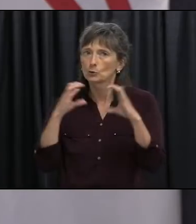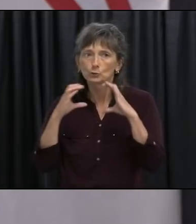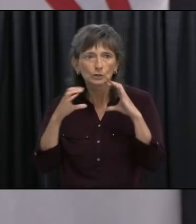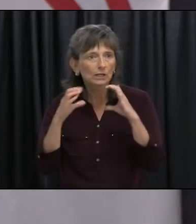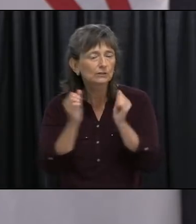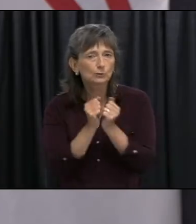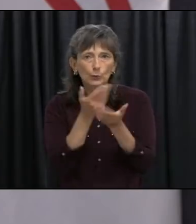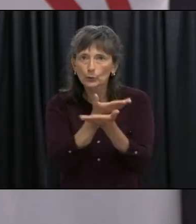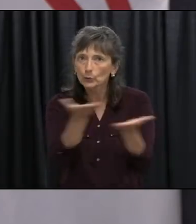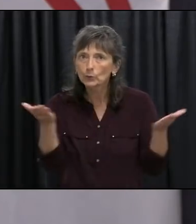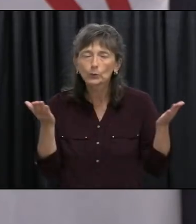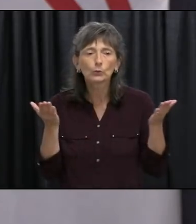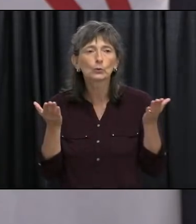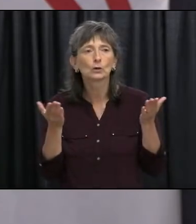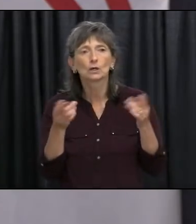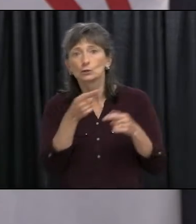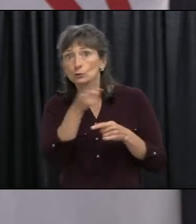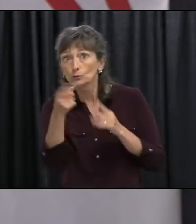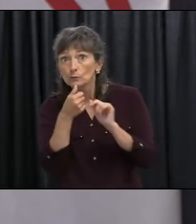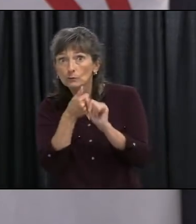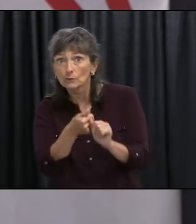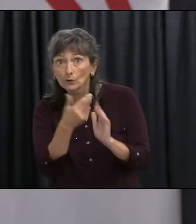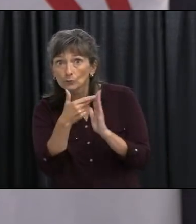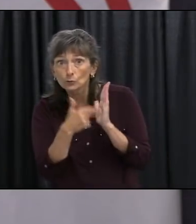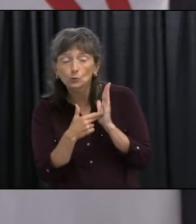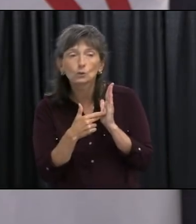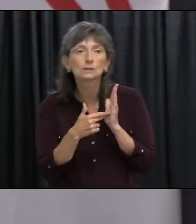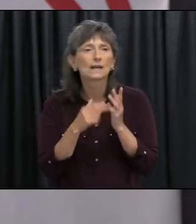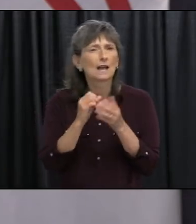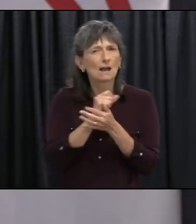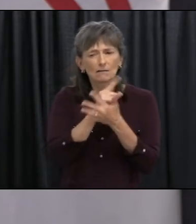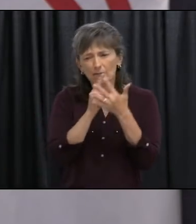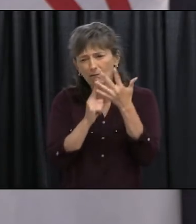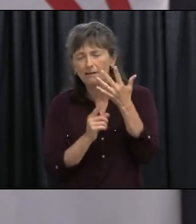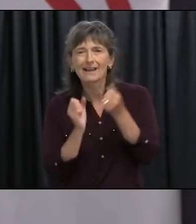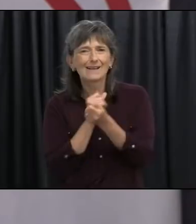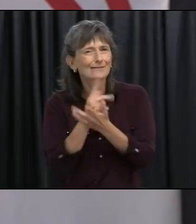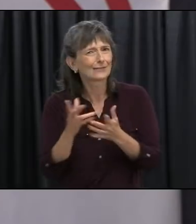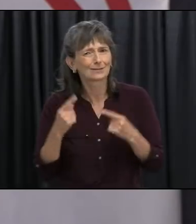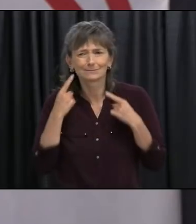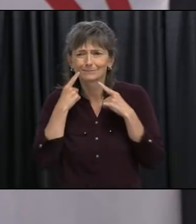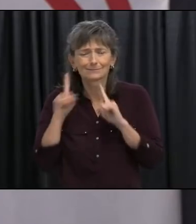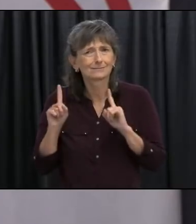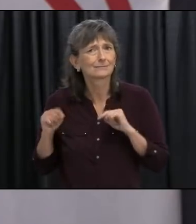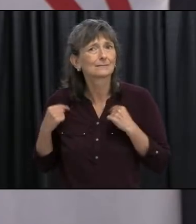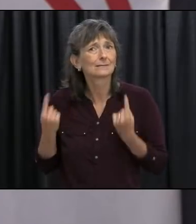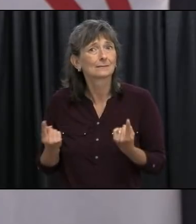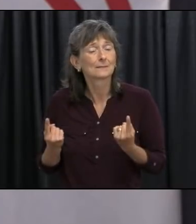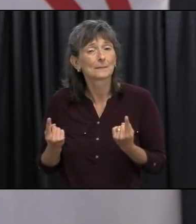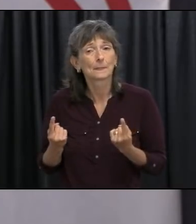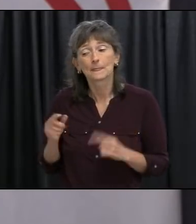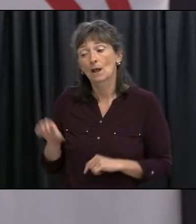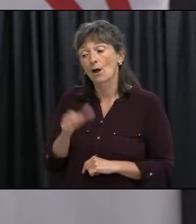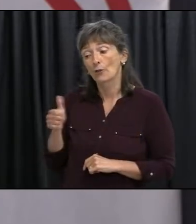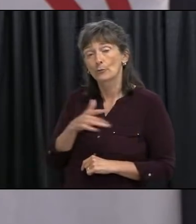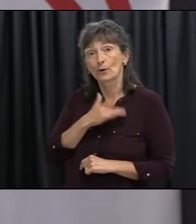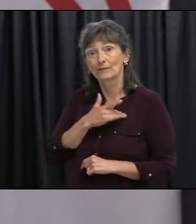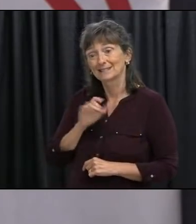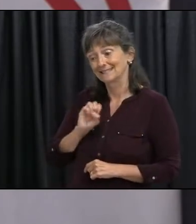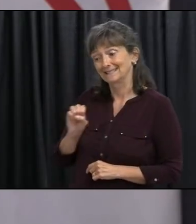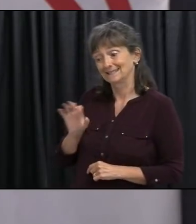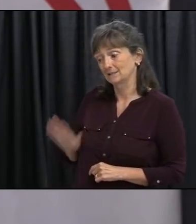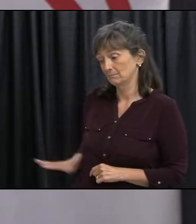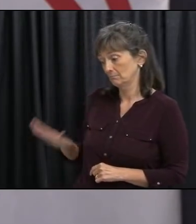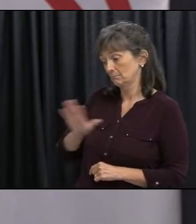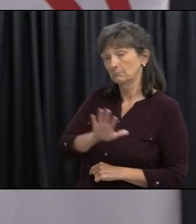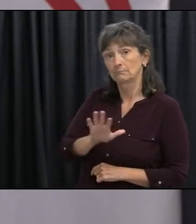and Labradorians following those guidelines. As I talk with my colleagues in the maritime provinces, many of